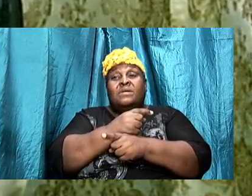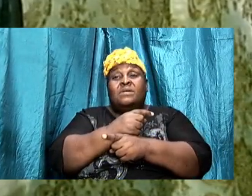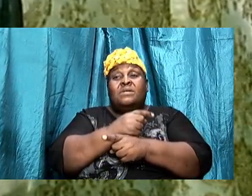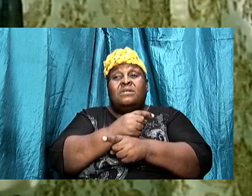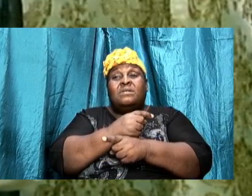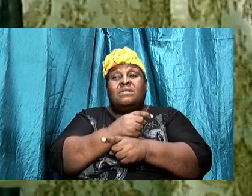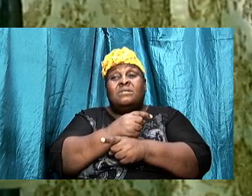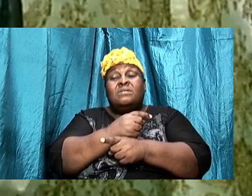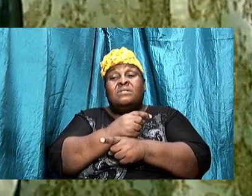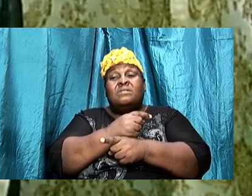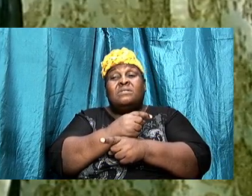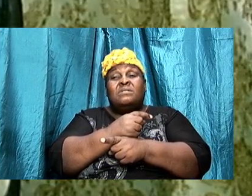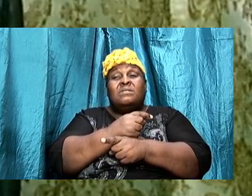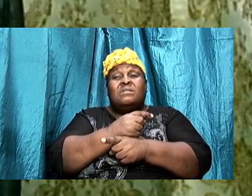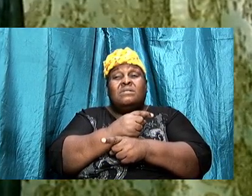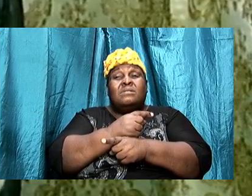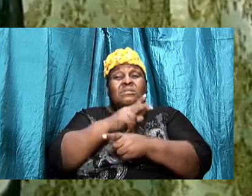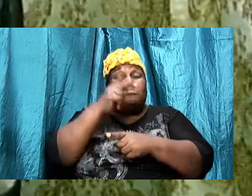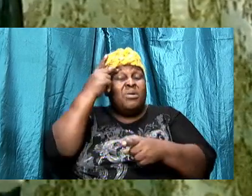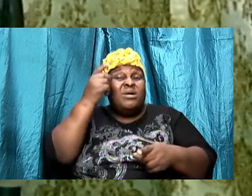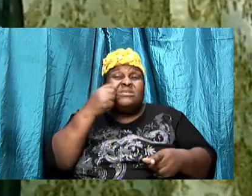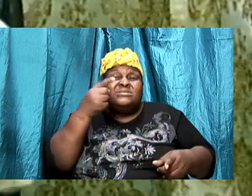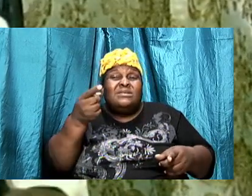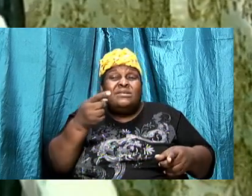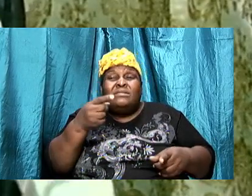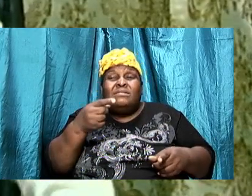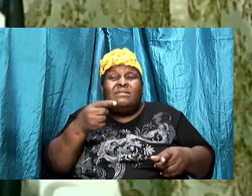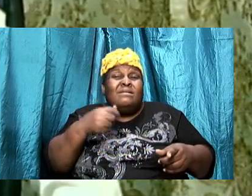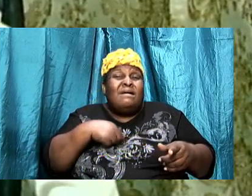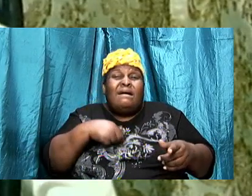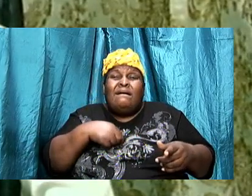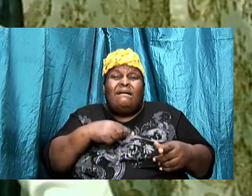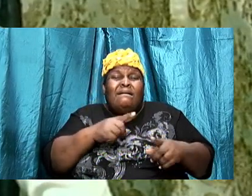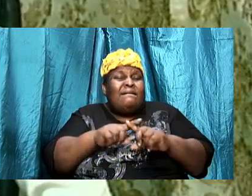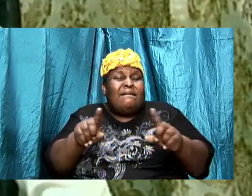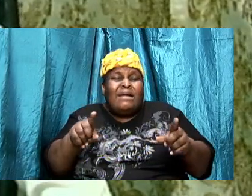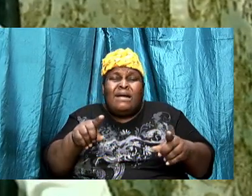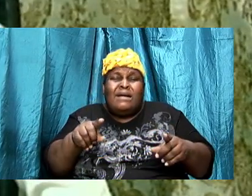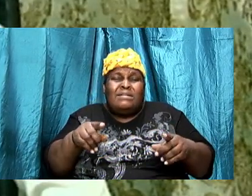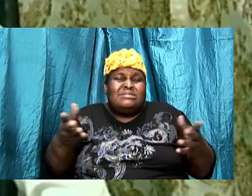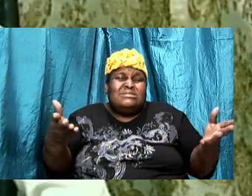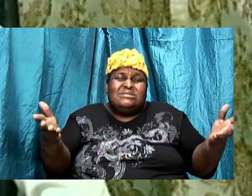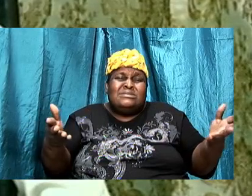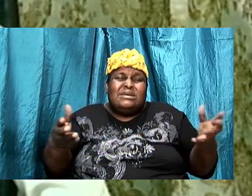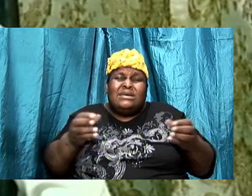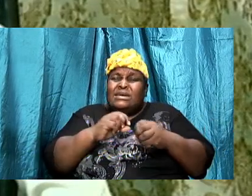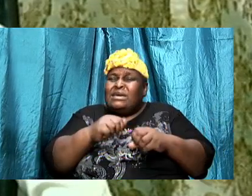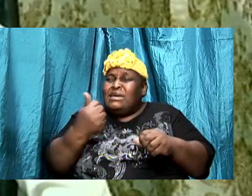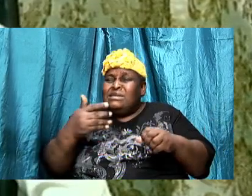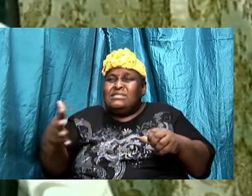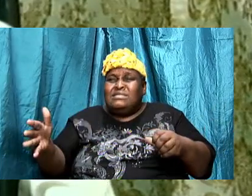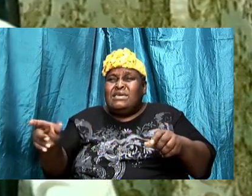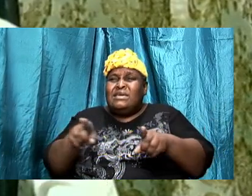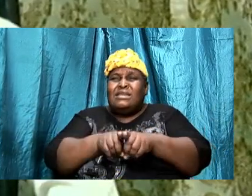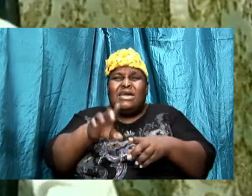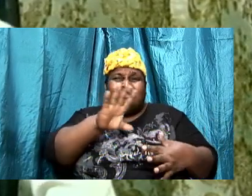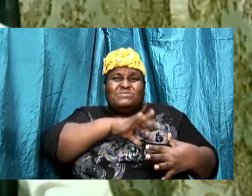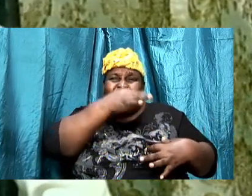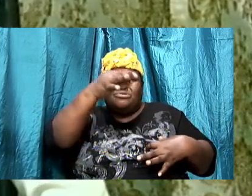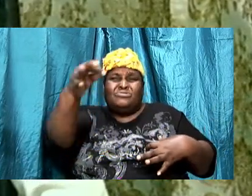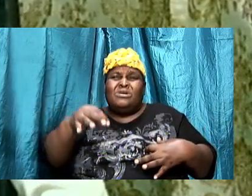I can't even relate to you, you know, as spiritual to spiritual. I have to treat you like a